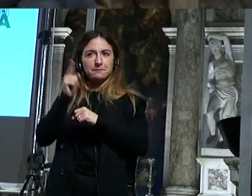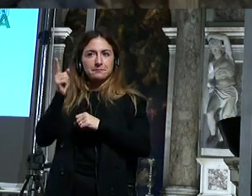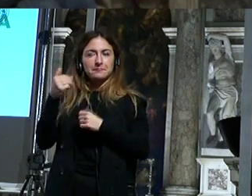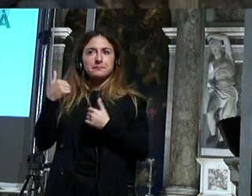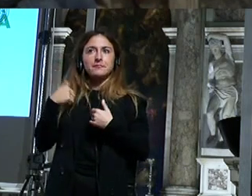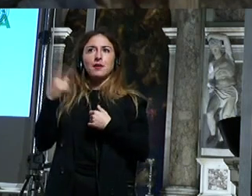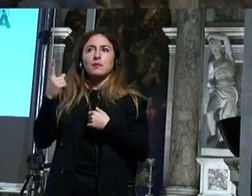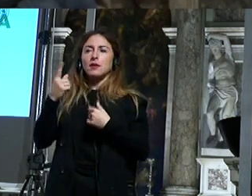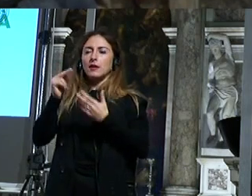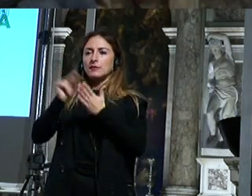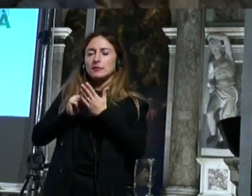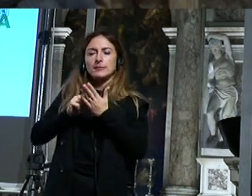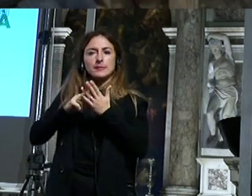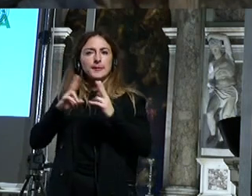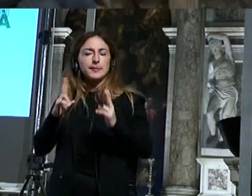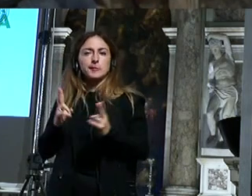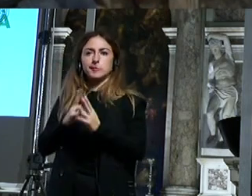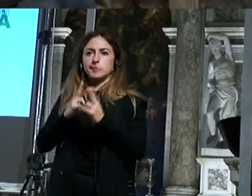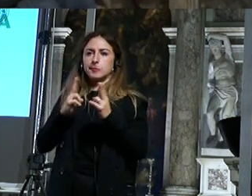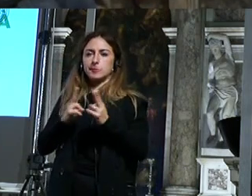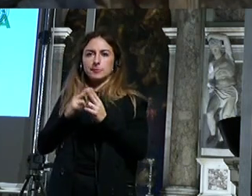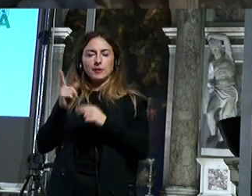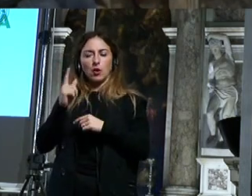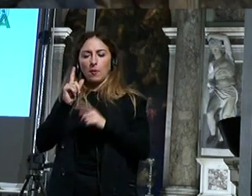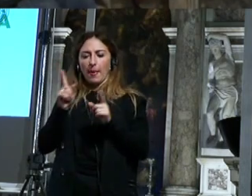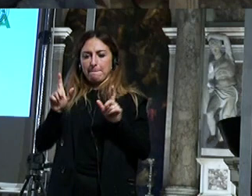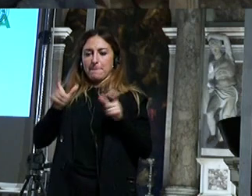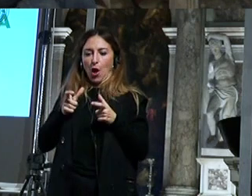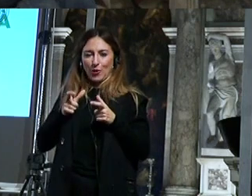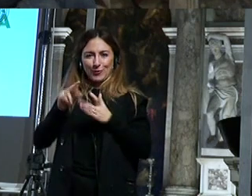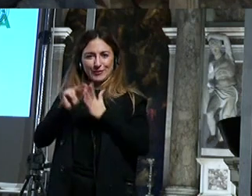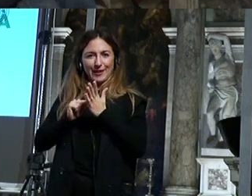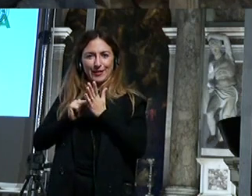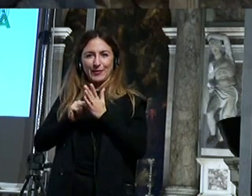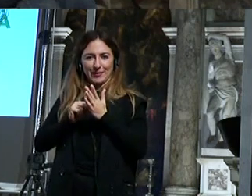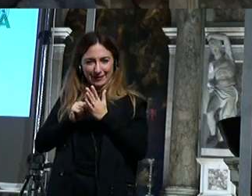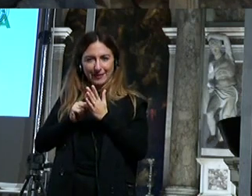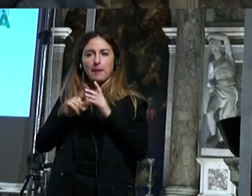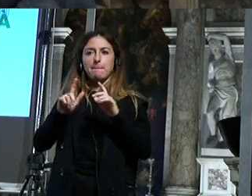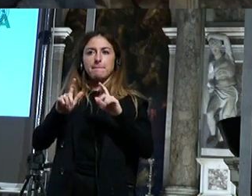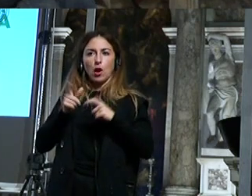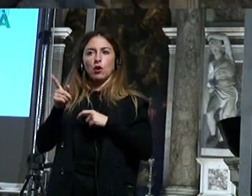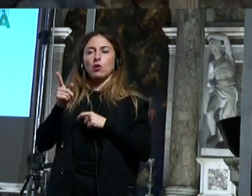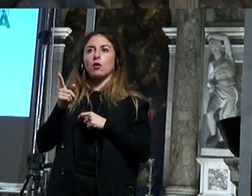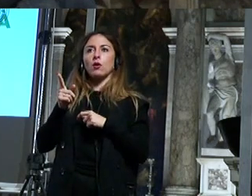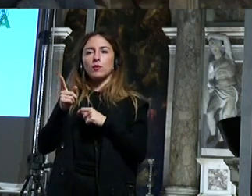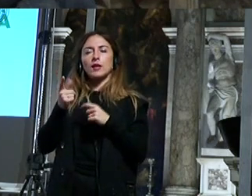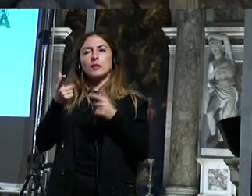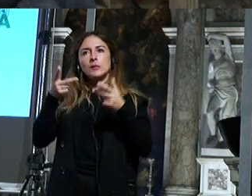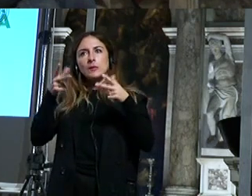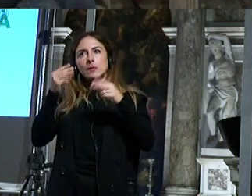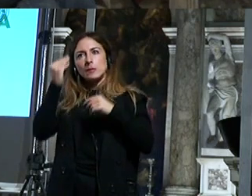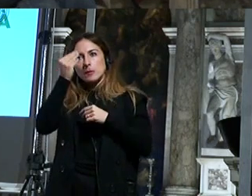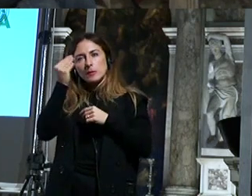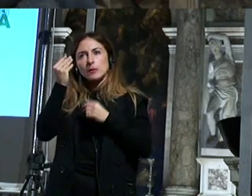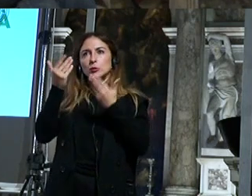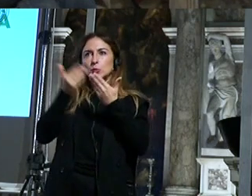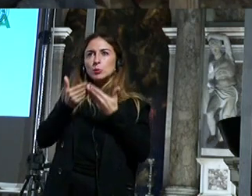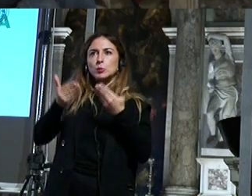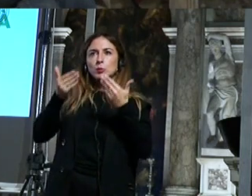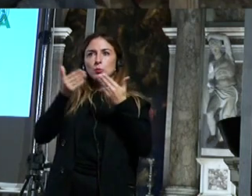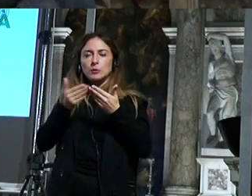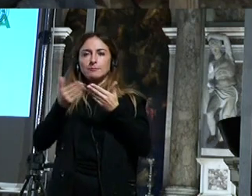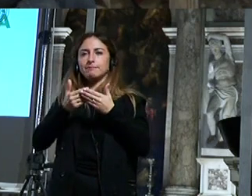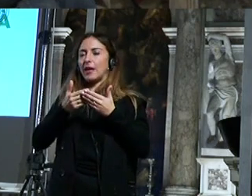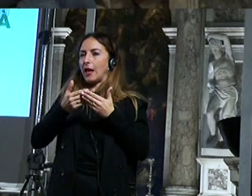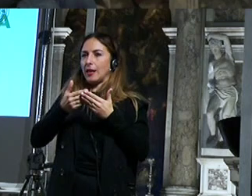of almost lifelong writer's block, so he's returning constantly to his study, but unable to write his